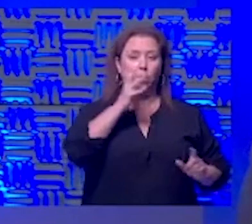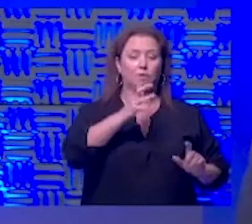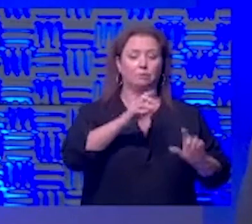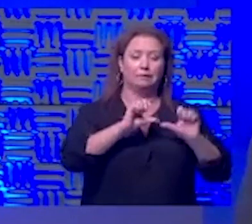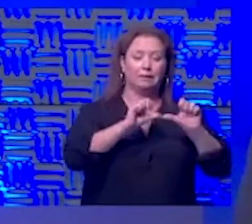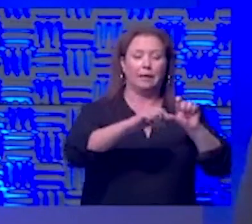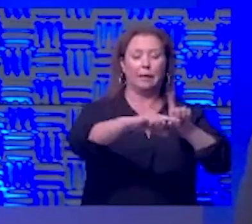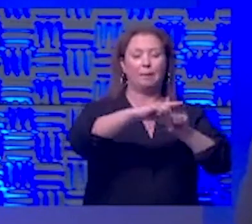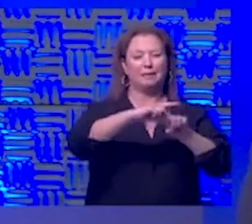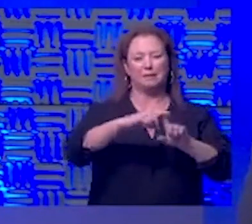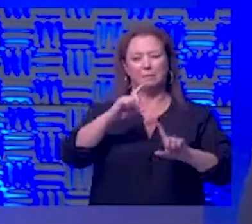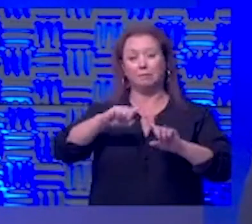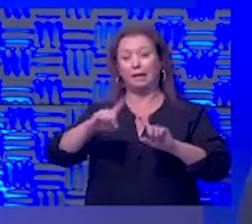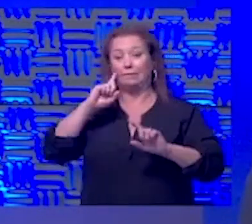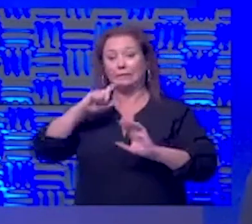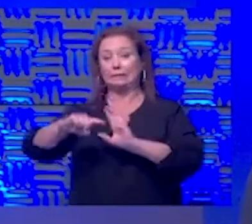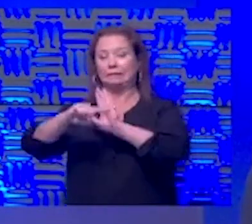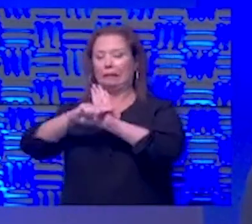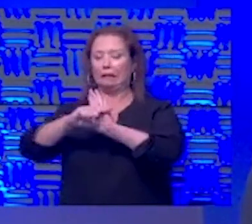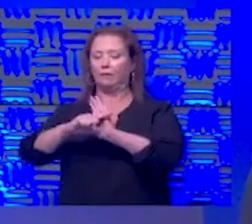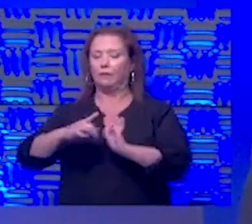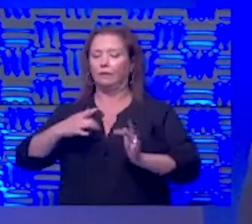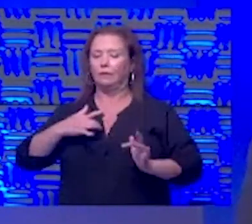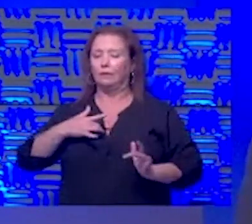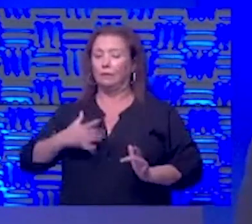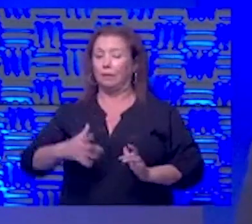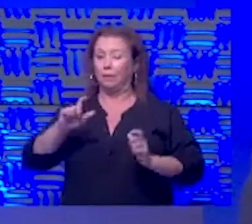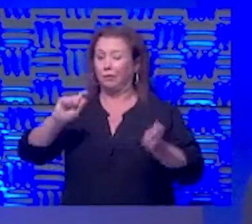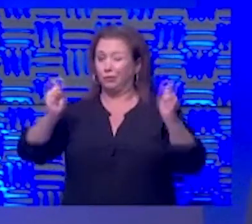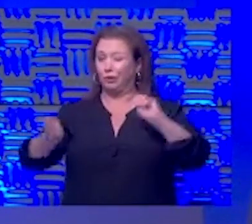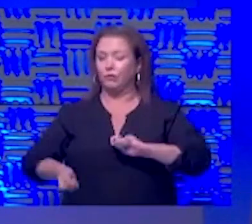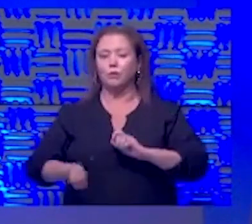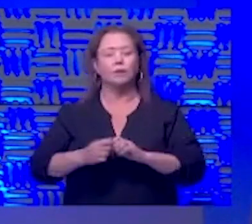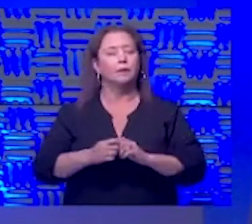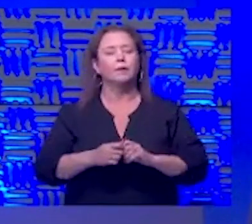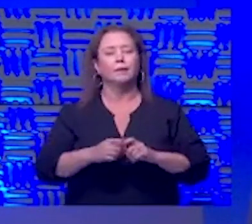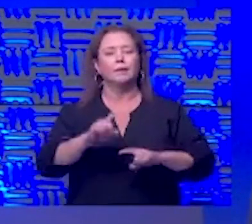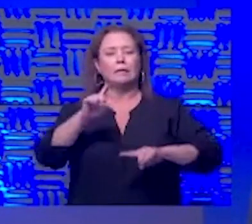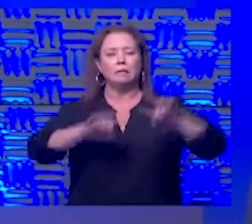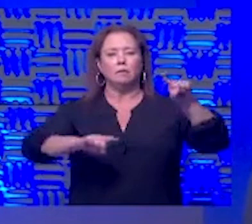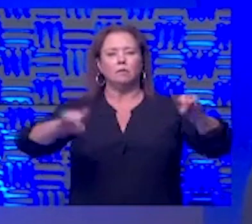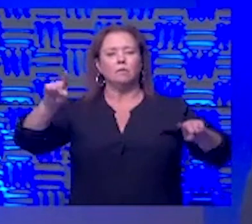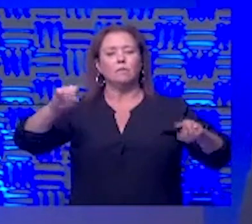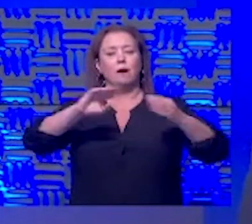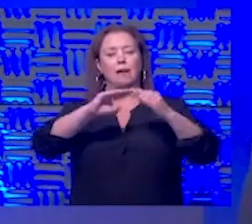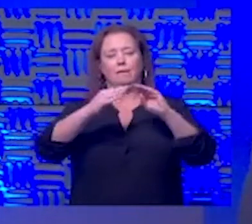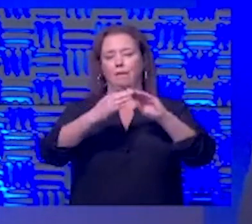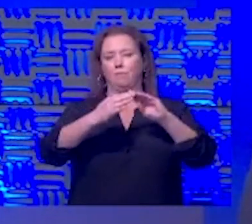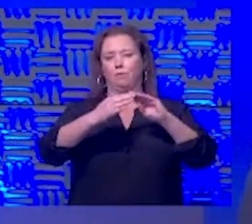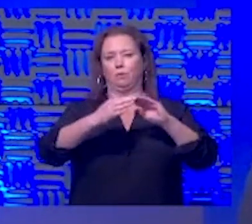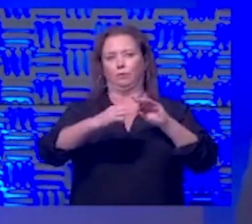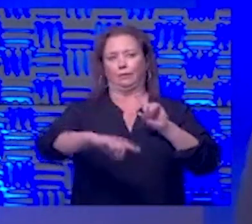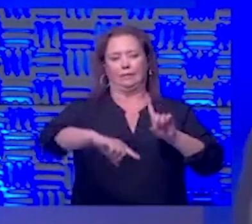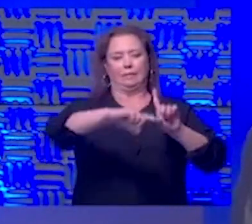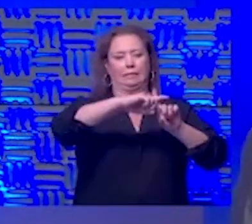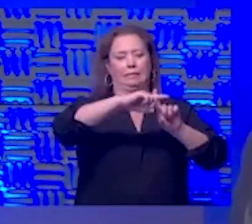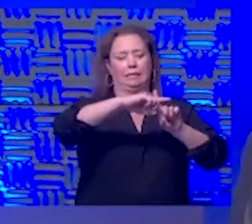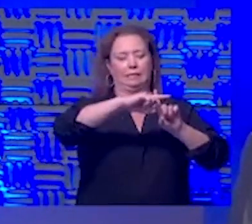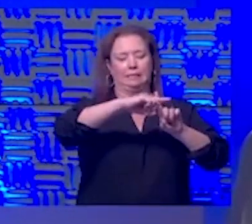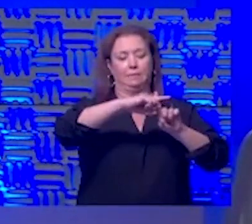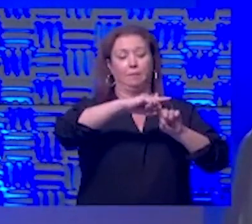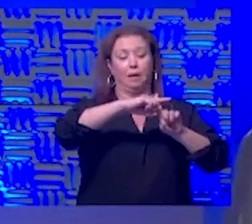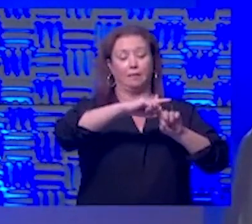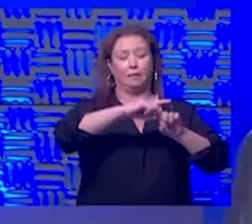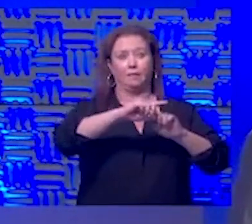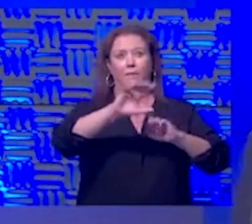think, there has been different numbers thrown out. You don't test positive for 5 days